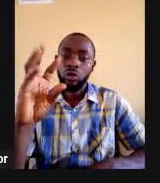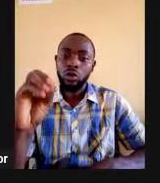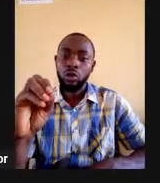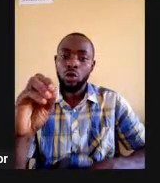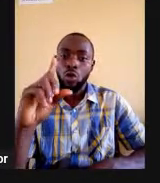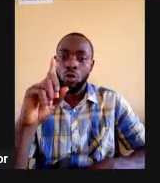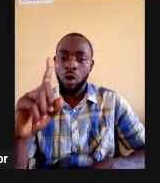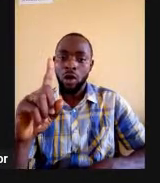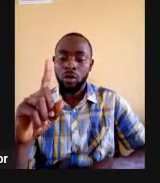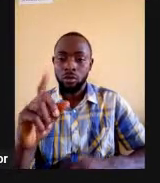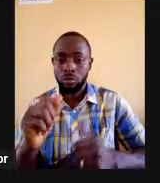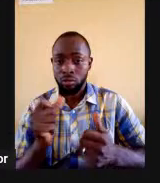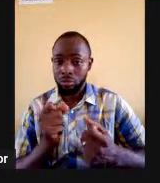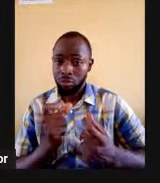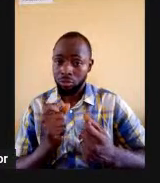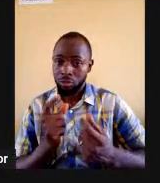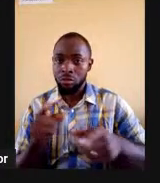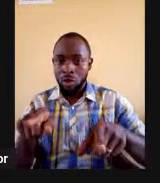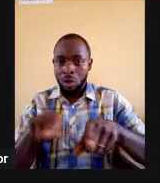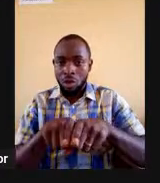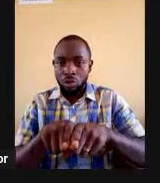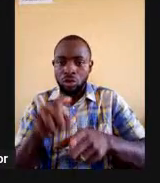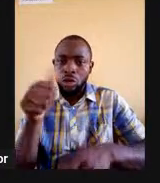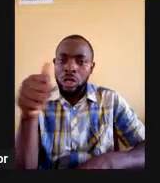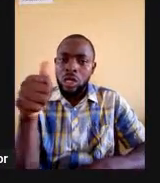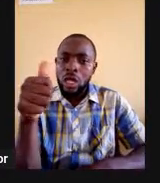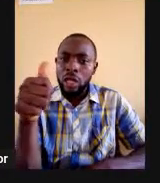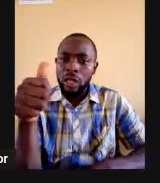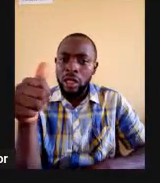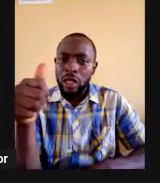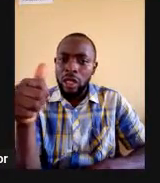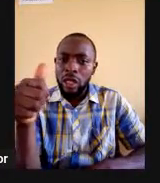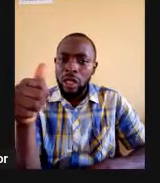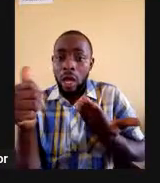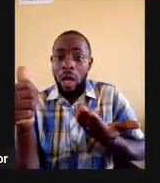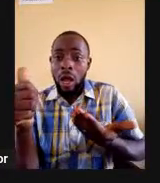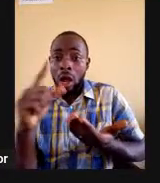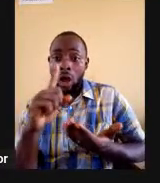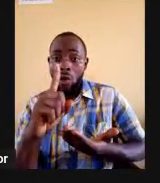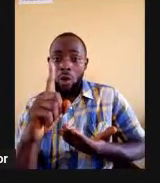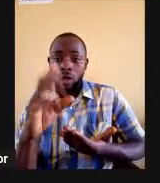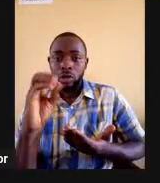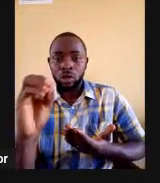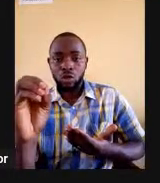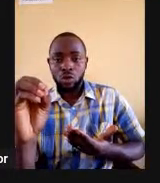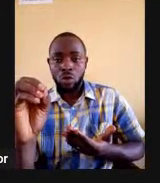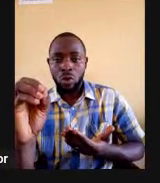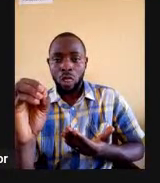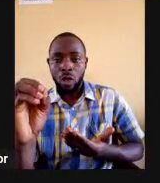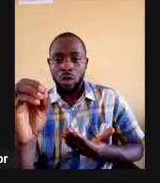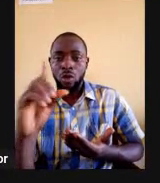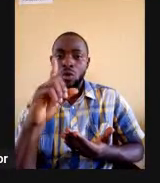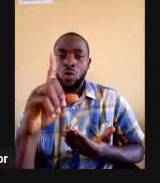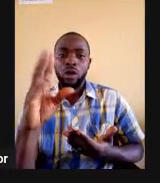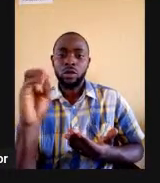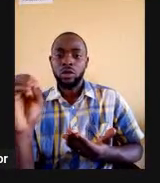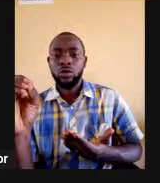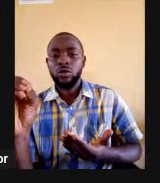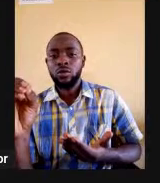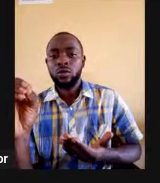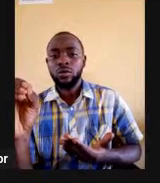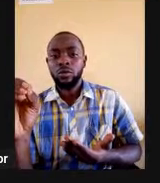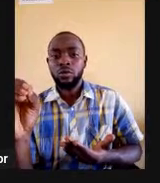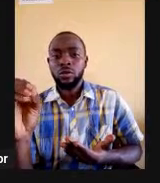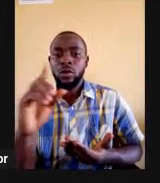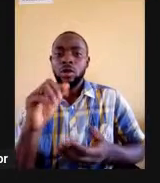1. Also, 10 in binary is 1 0 1 0. 10